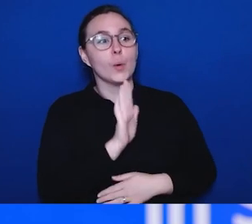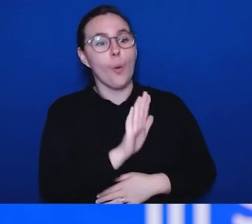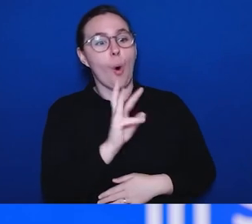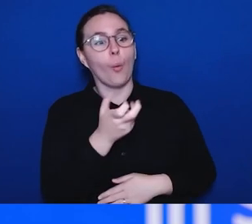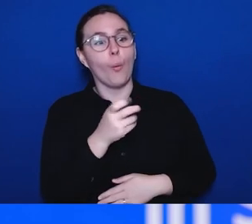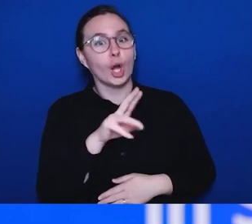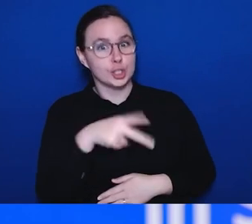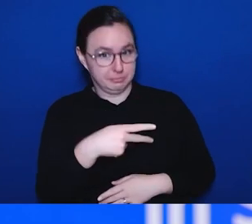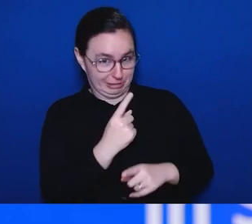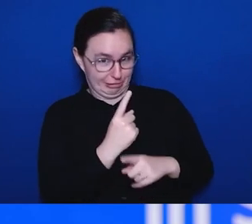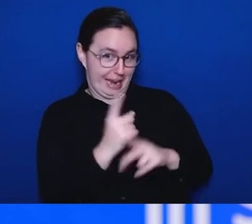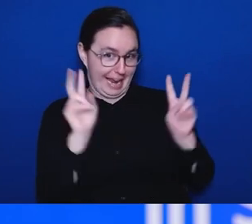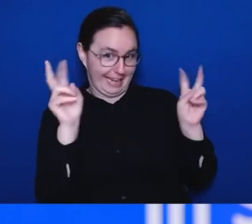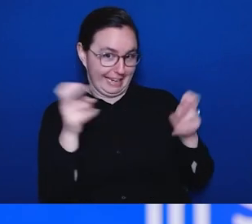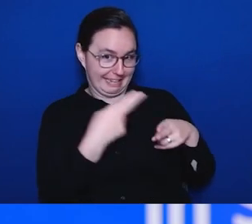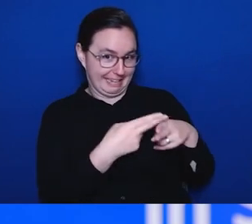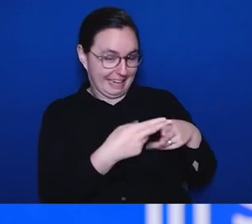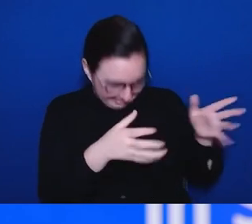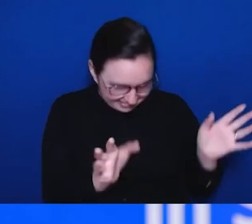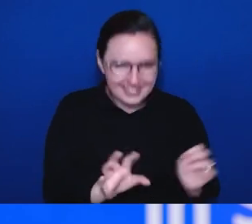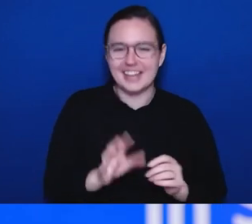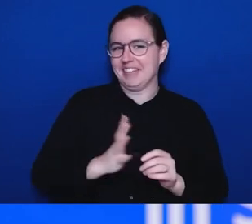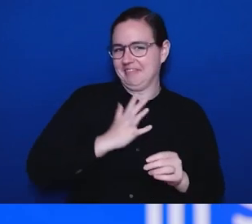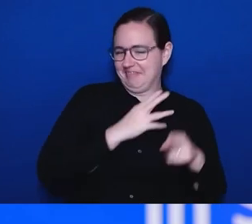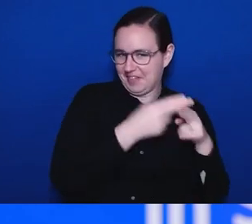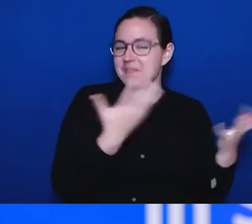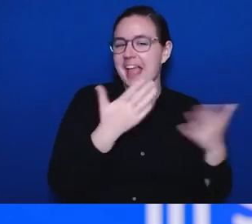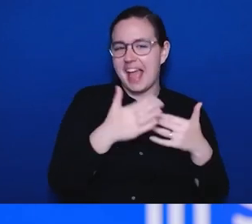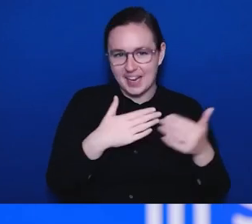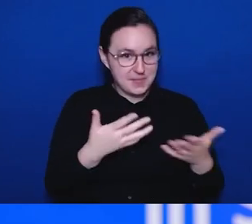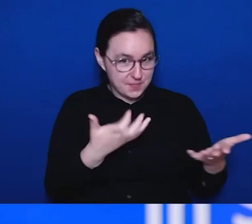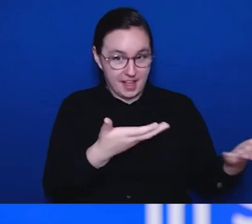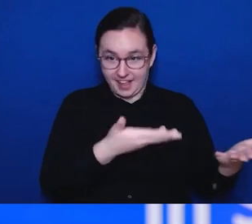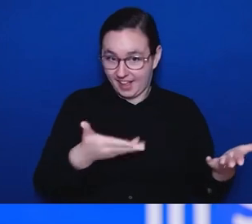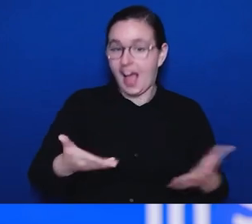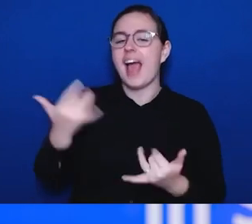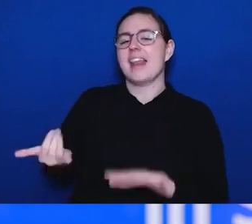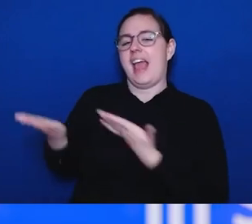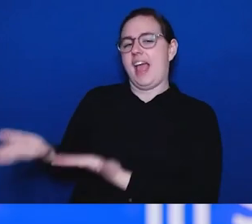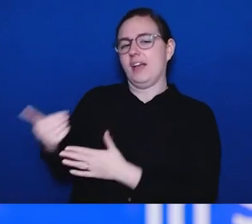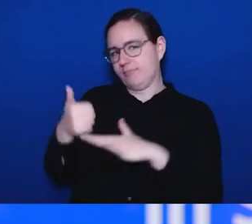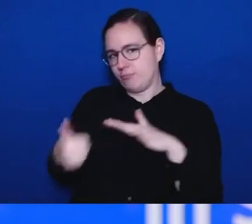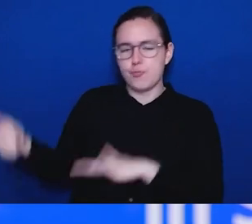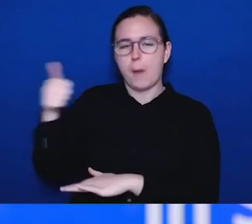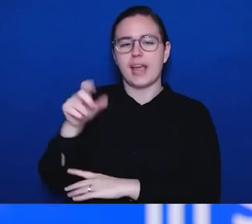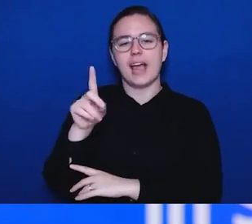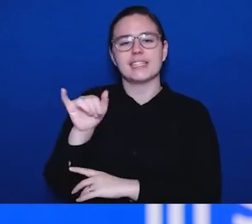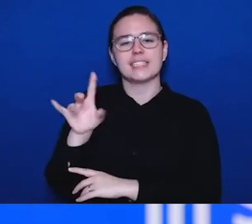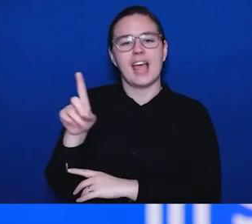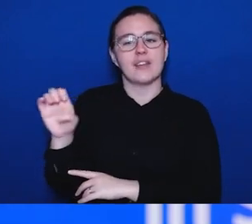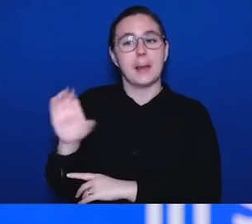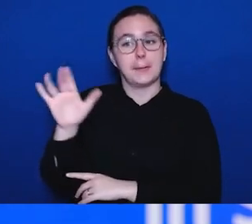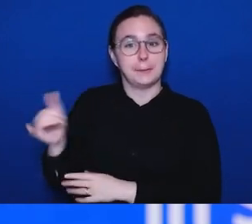and Brenda, can we? Absolutely. So it's wonderful to be here. This is a great day. It's a great announcement. It's my honor to introduce